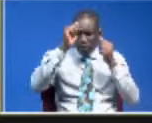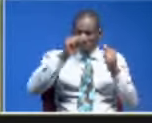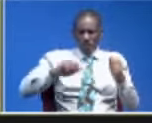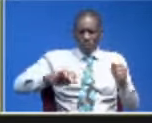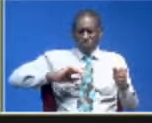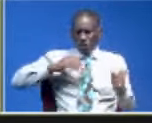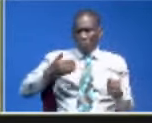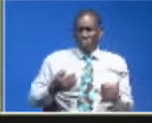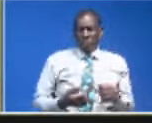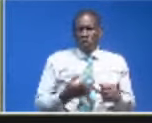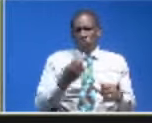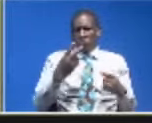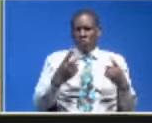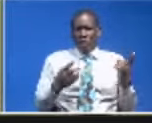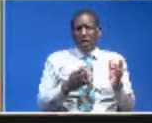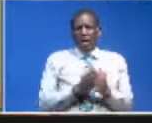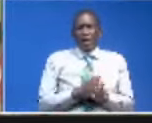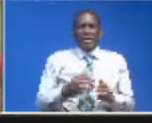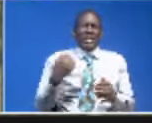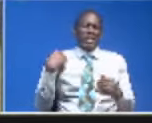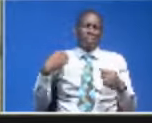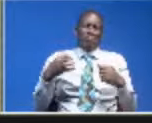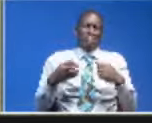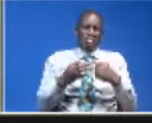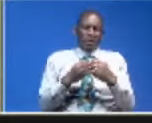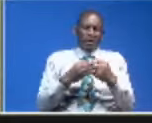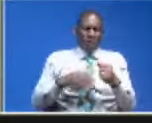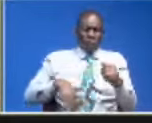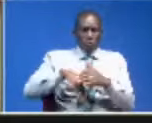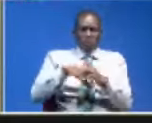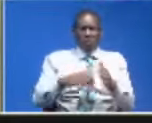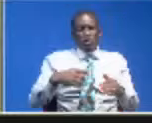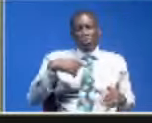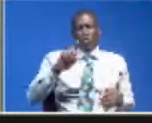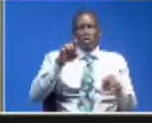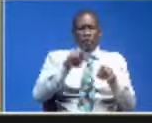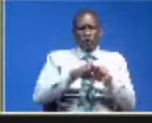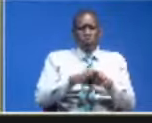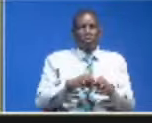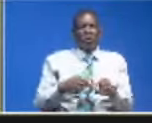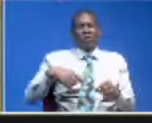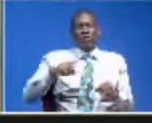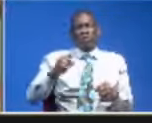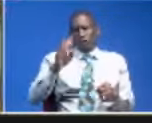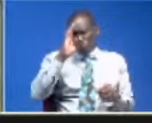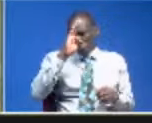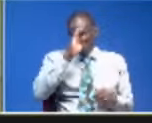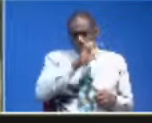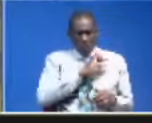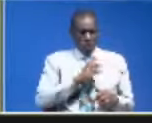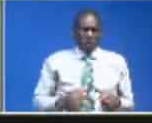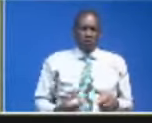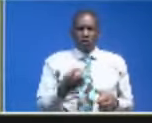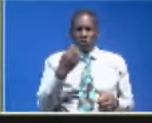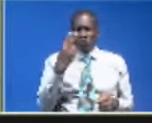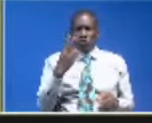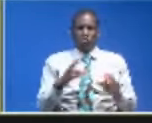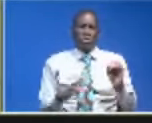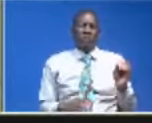huku Kibera Soka Women wakianza msimu wao na ushindi pia kwa kushinda Bungoma Queens mabao mawili kwa